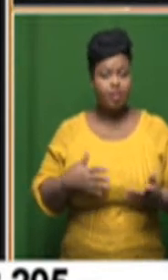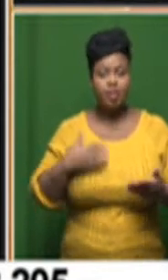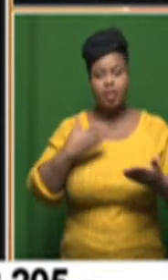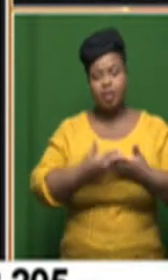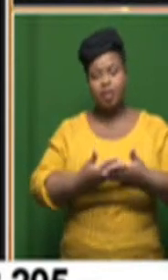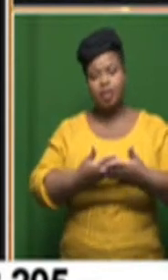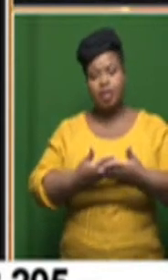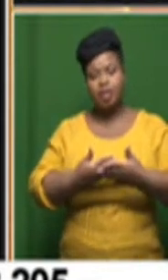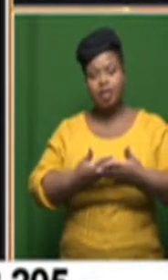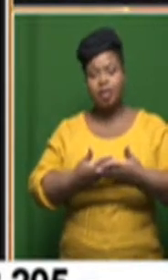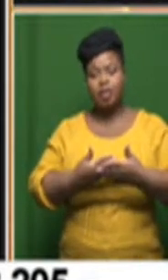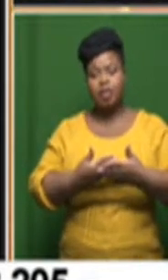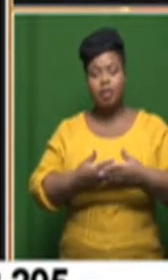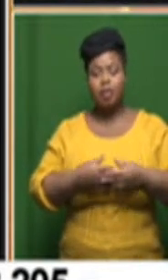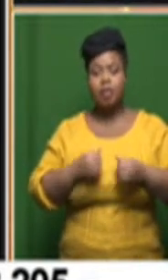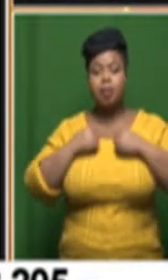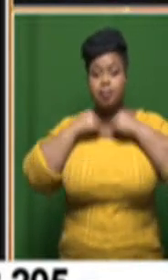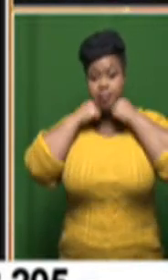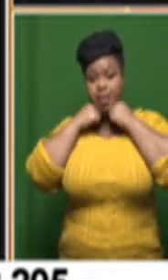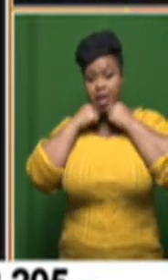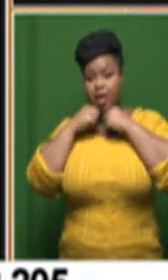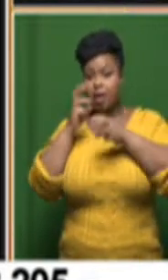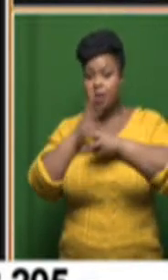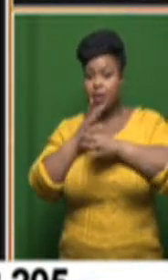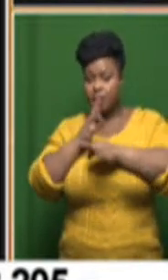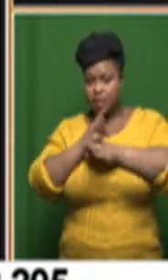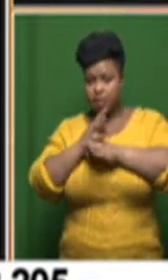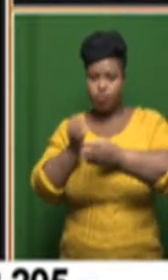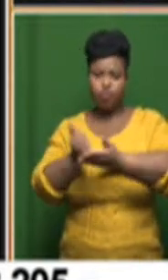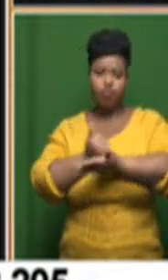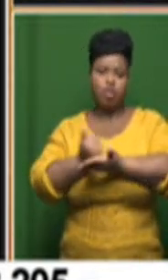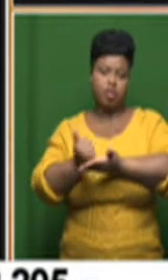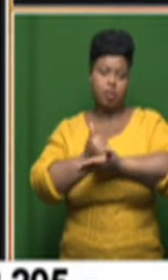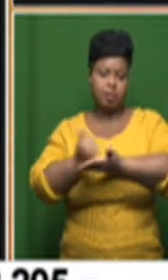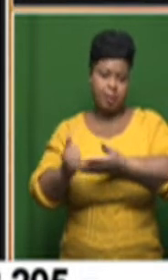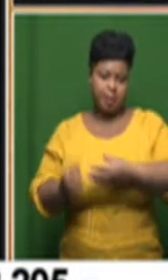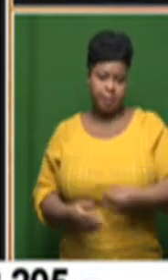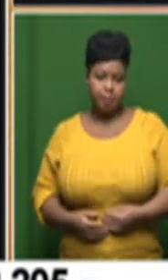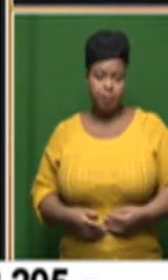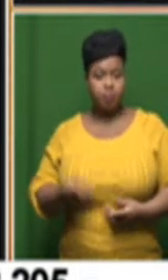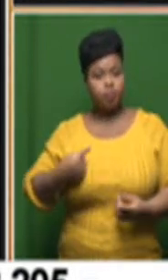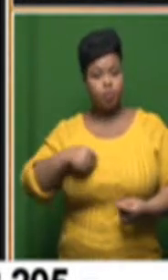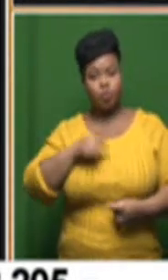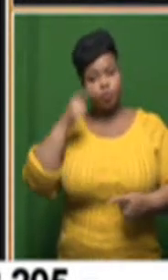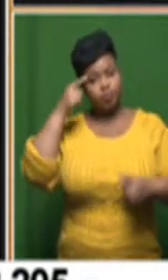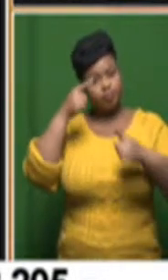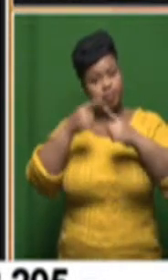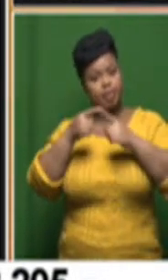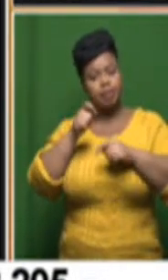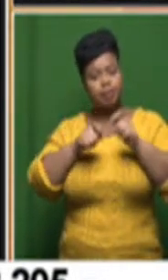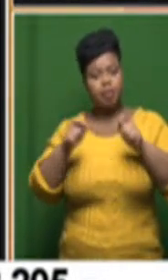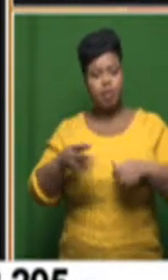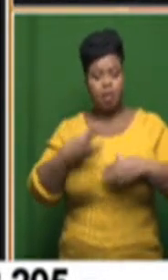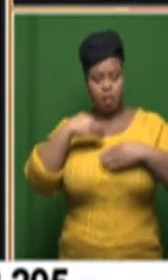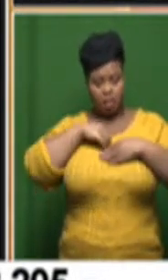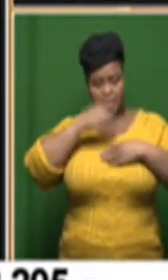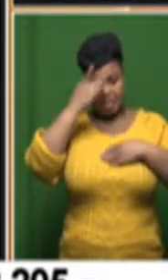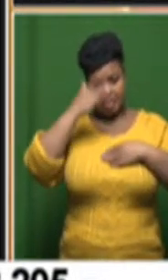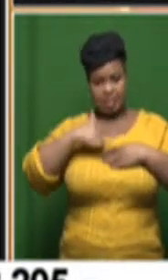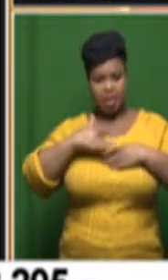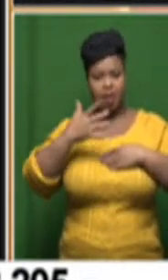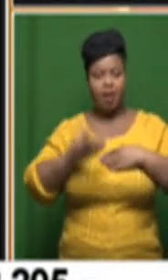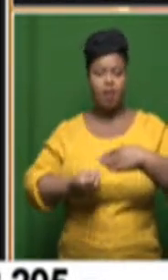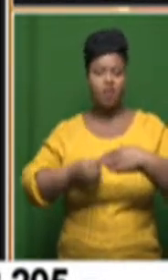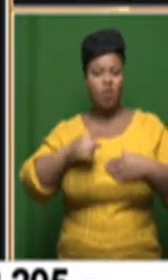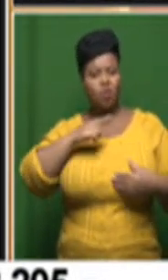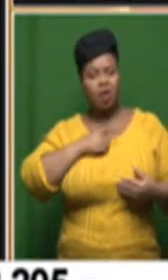children encourage their parents and their families to register. We targeted people with comorbidities. As people